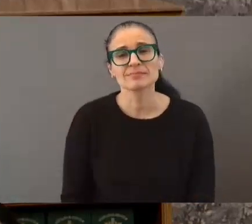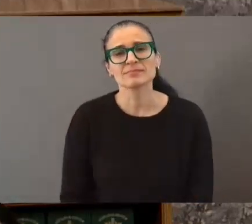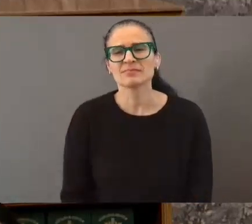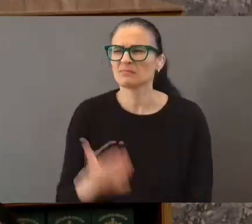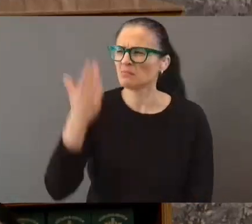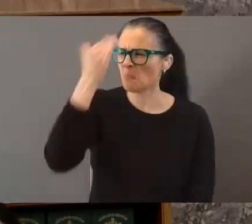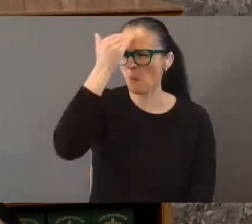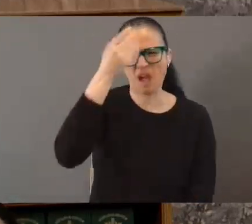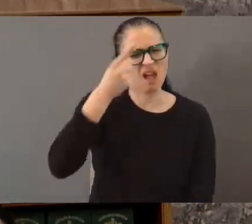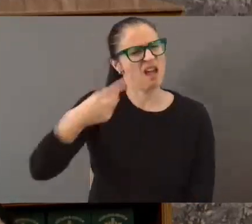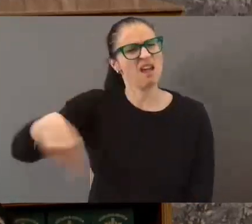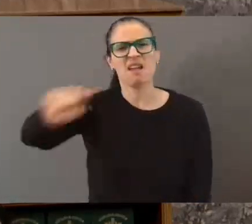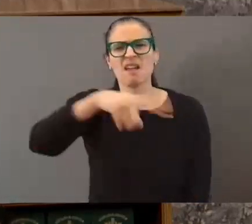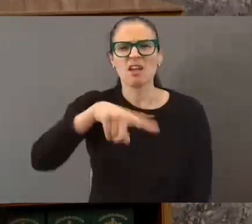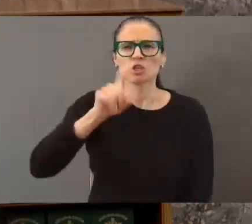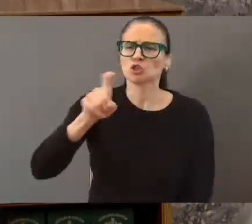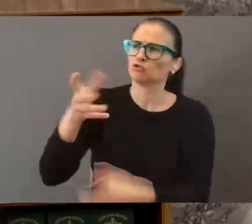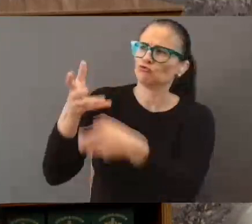this legislature?